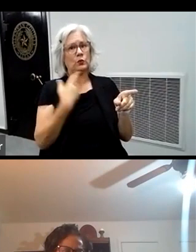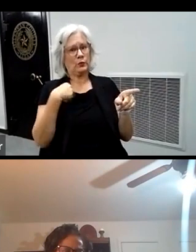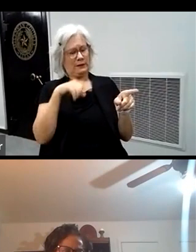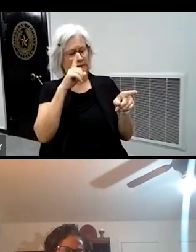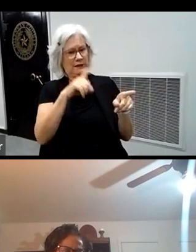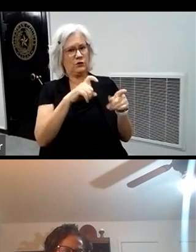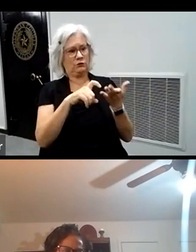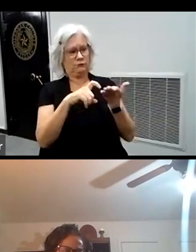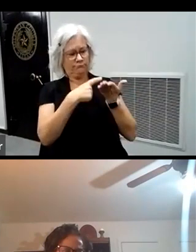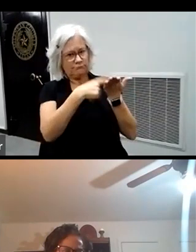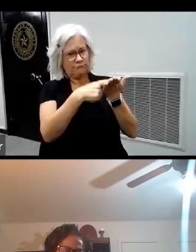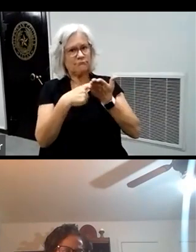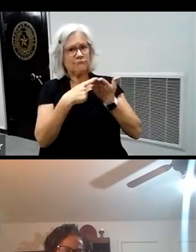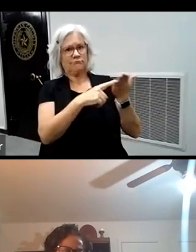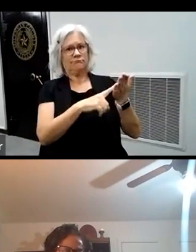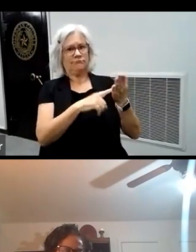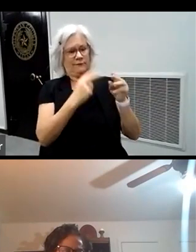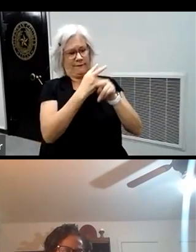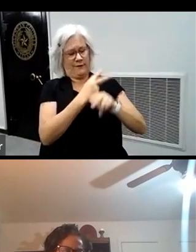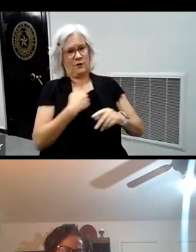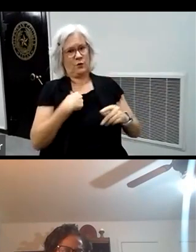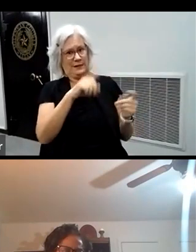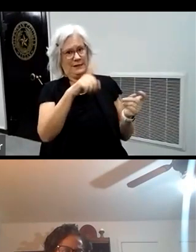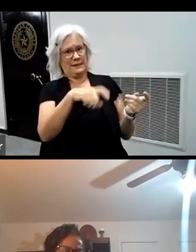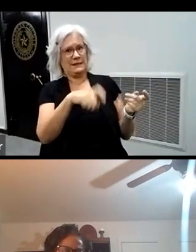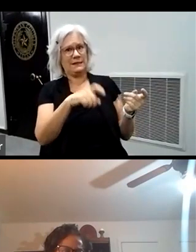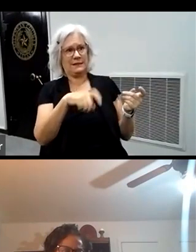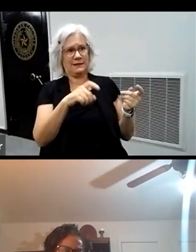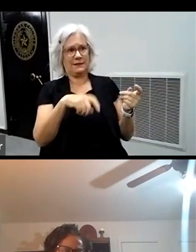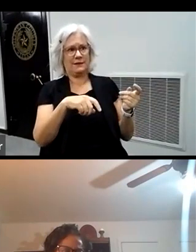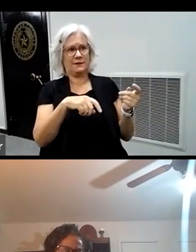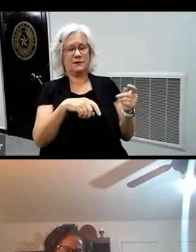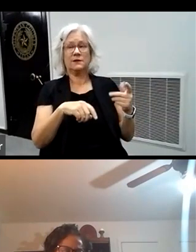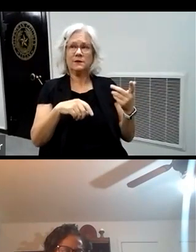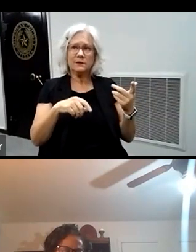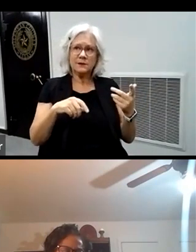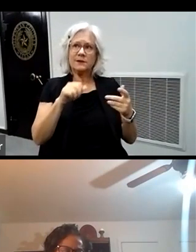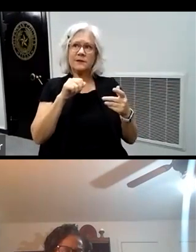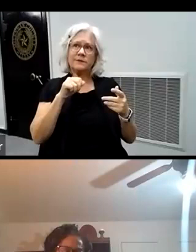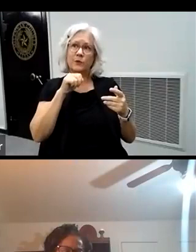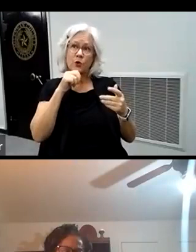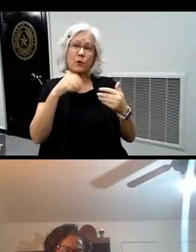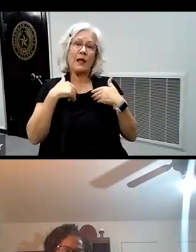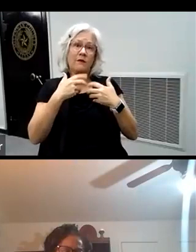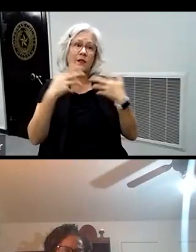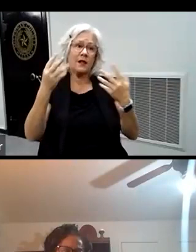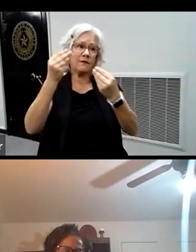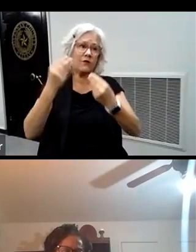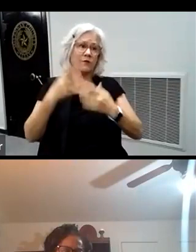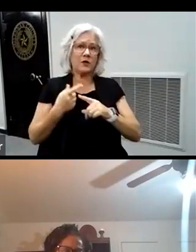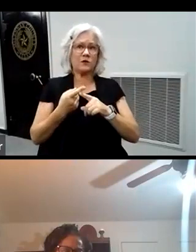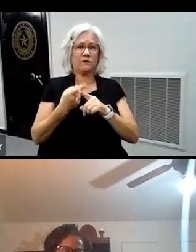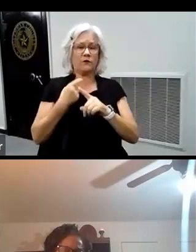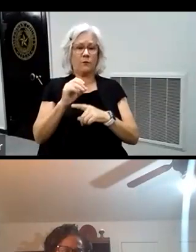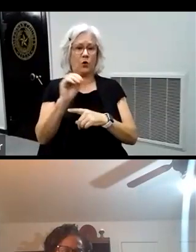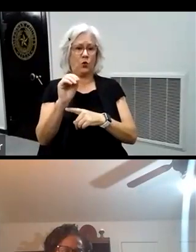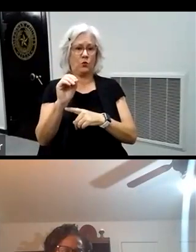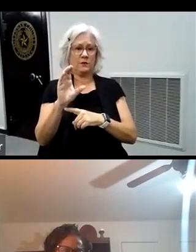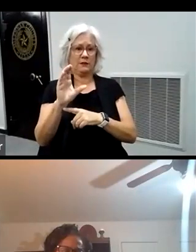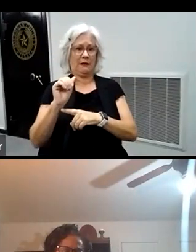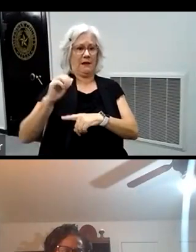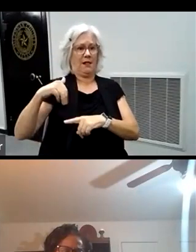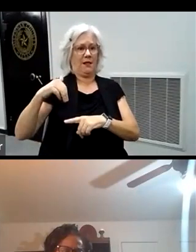to get on it, although we haven't received a lot of information from OCA yet, but we